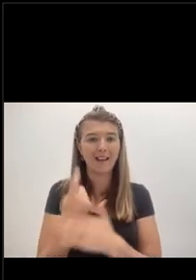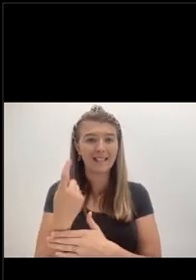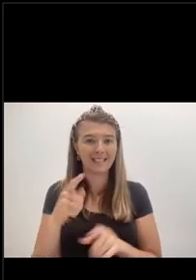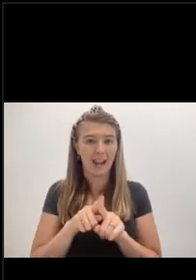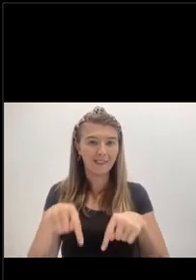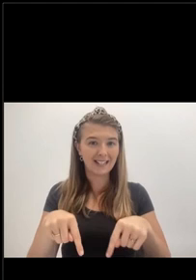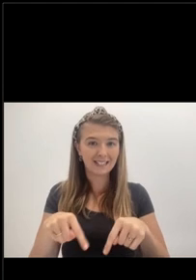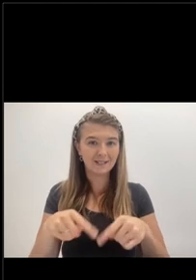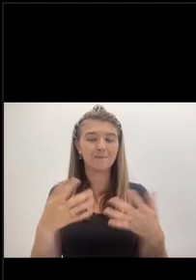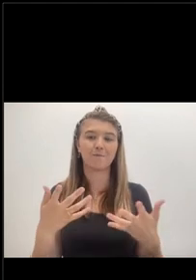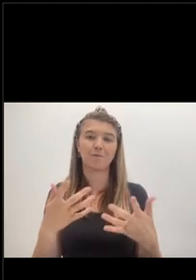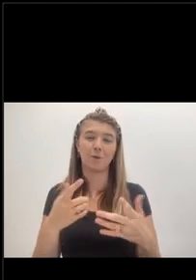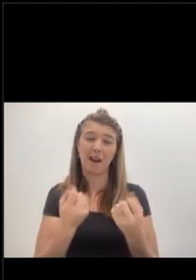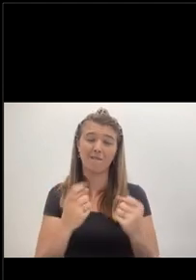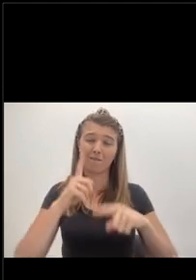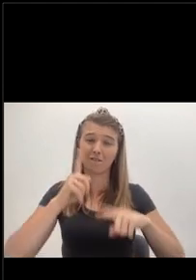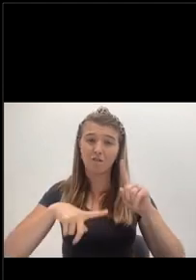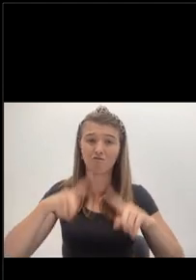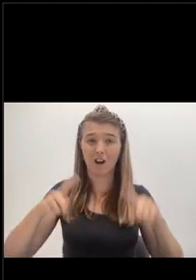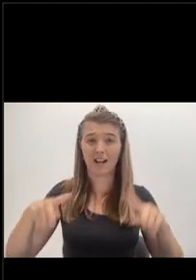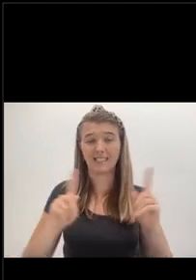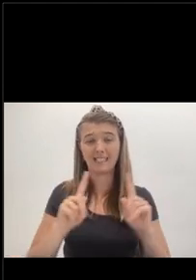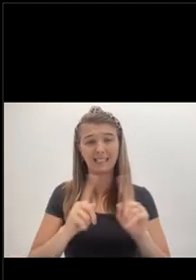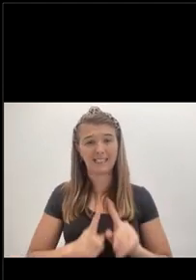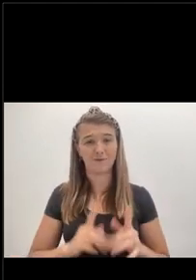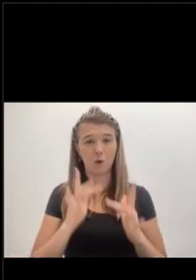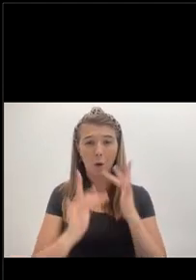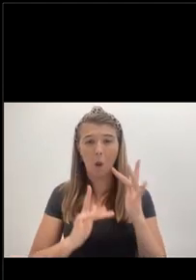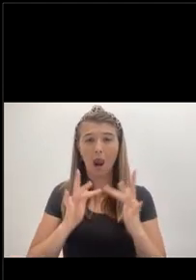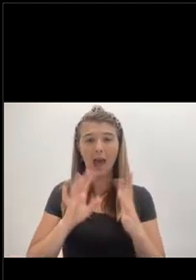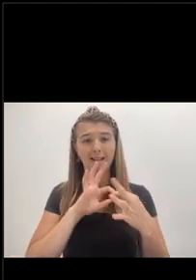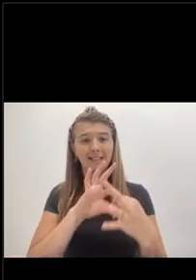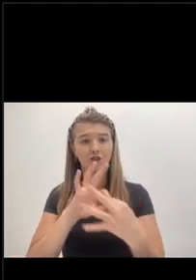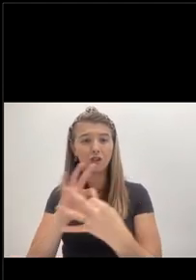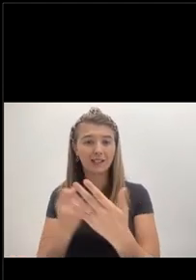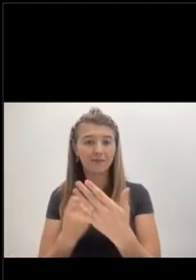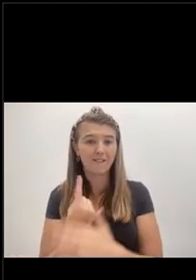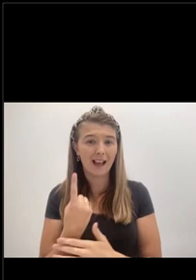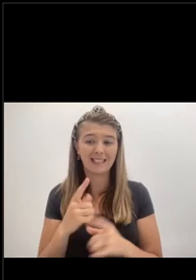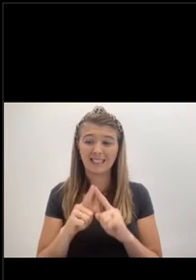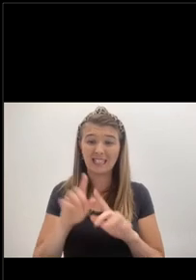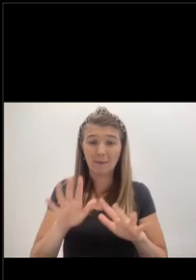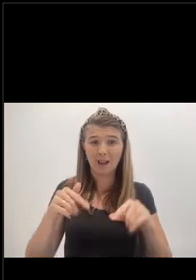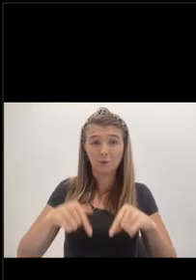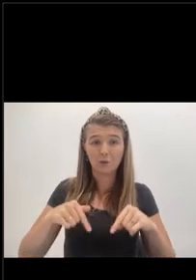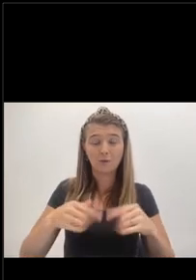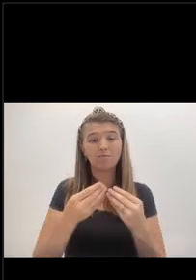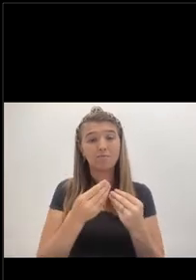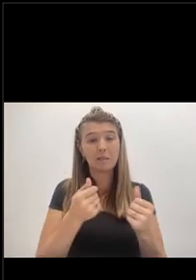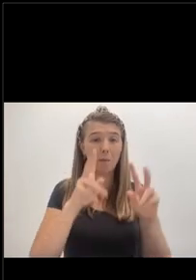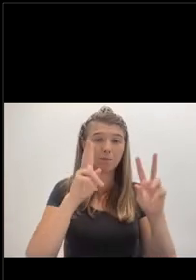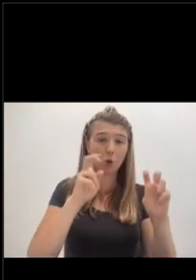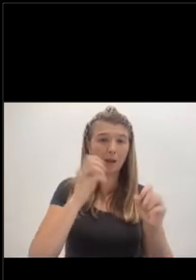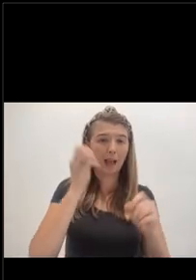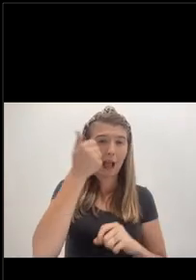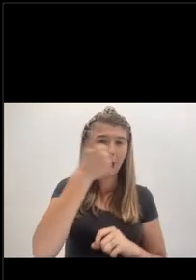We do a variety of different online interactive events, a bit like this one, some looking into more academic